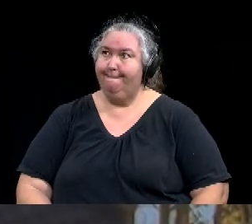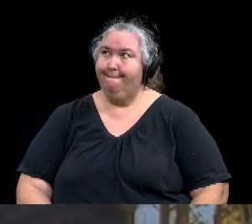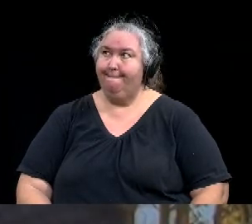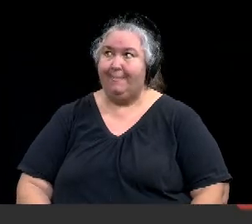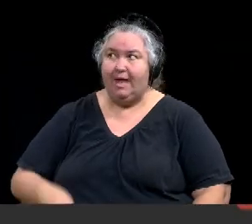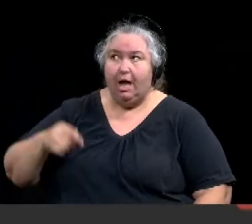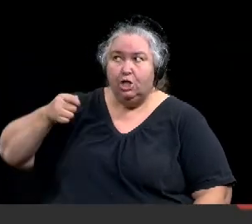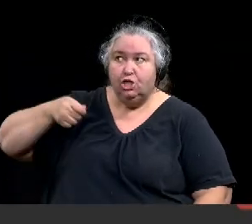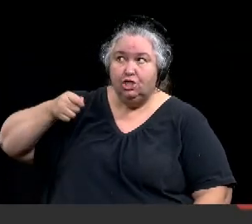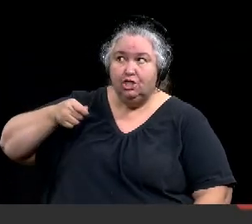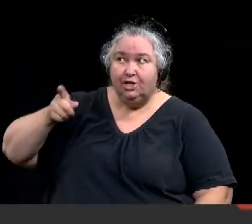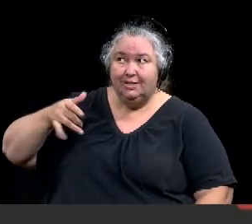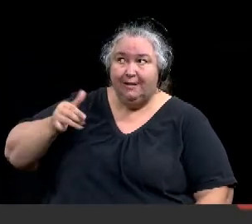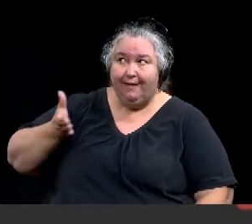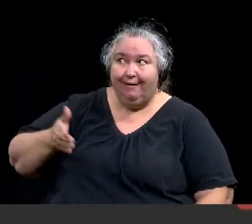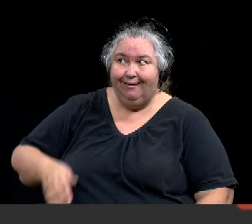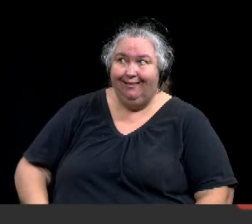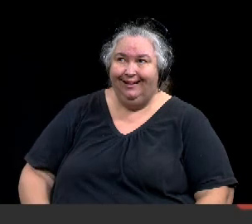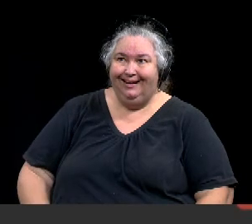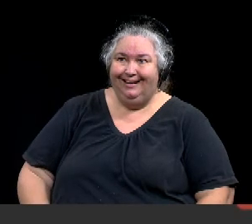Judge Felton, are you there?